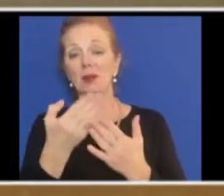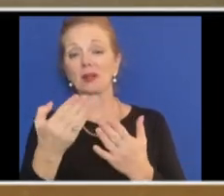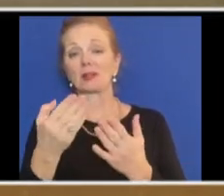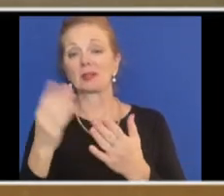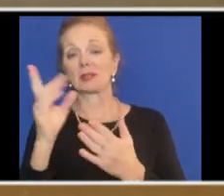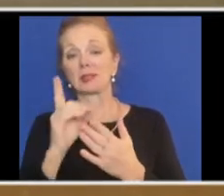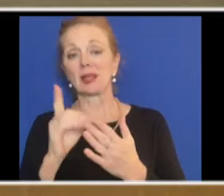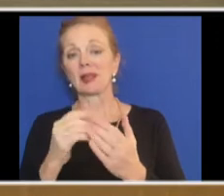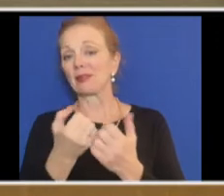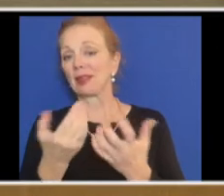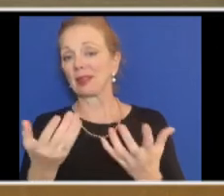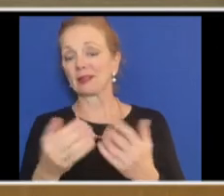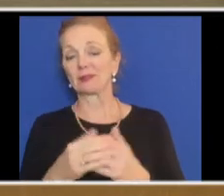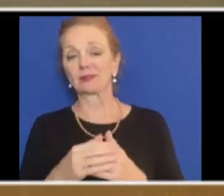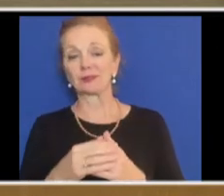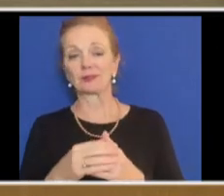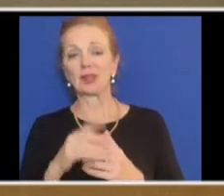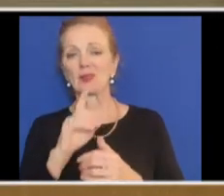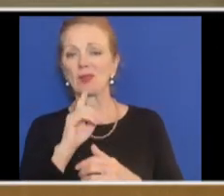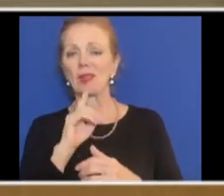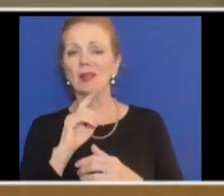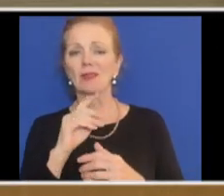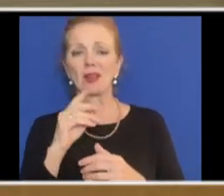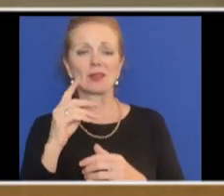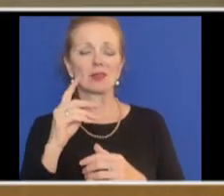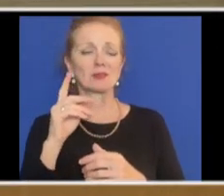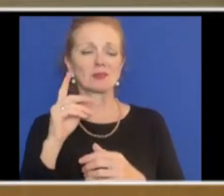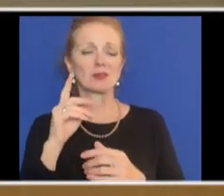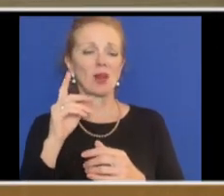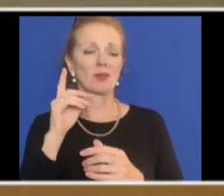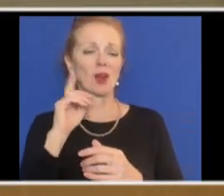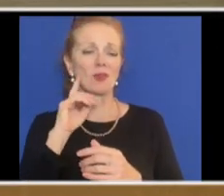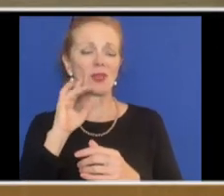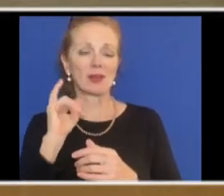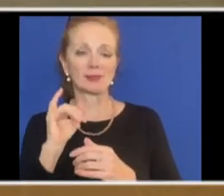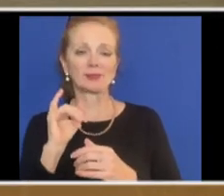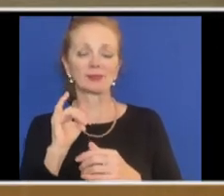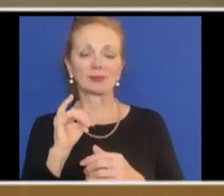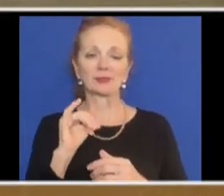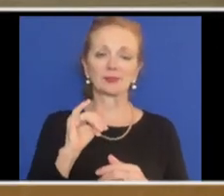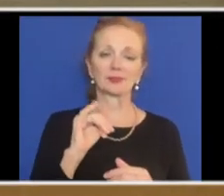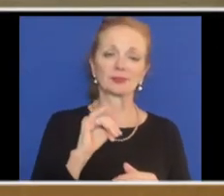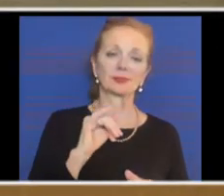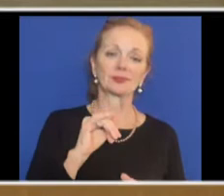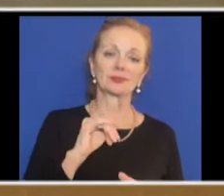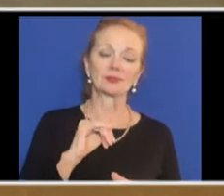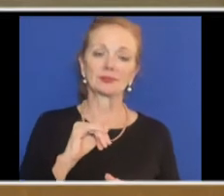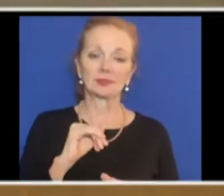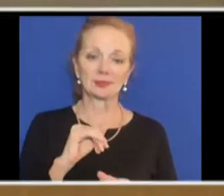design and everything else that they really have purviewed to um